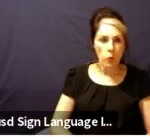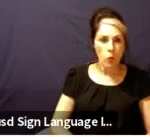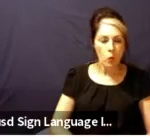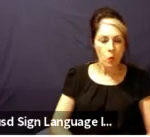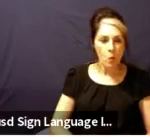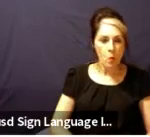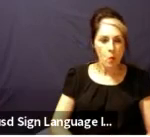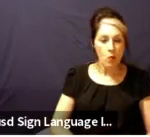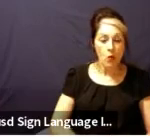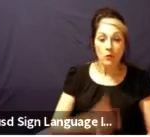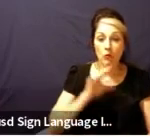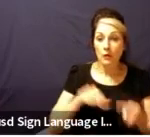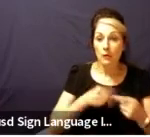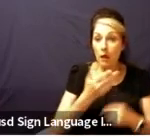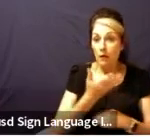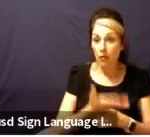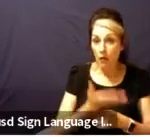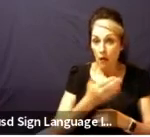we talked about it here.